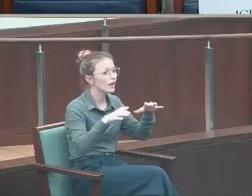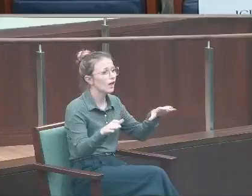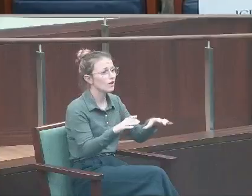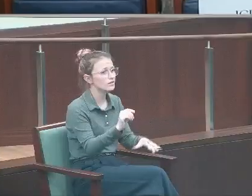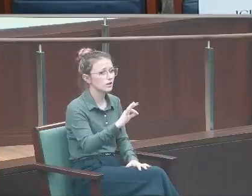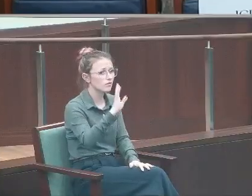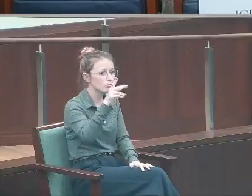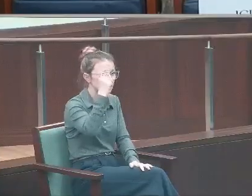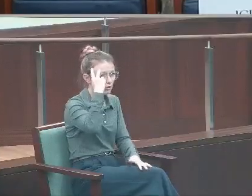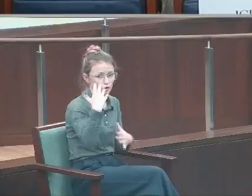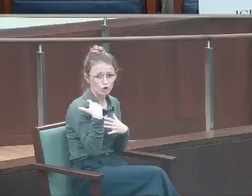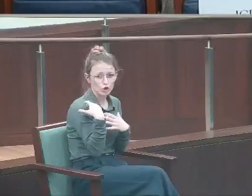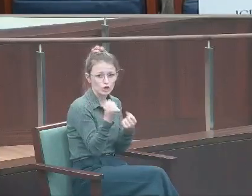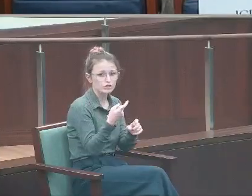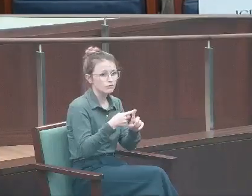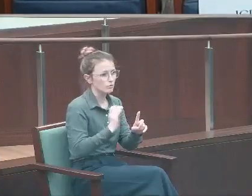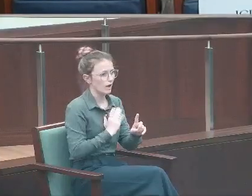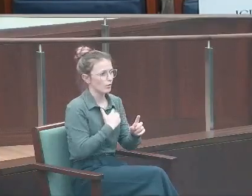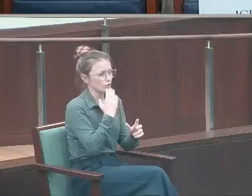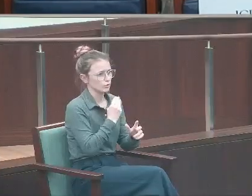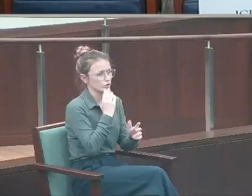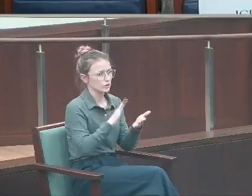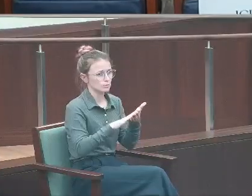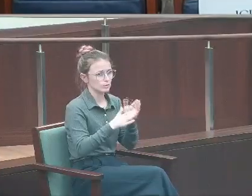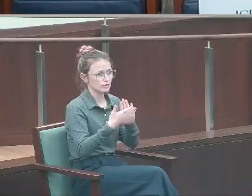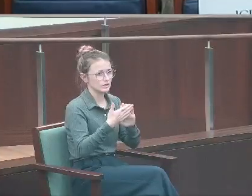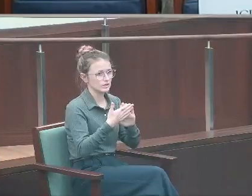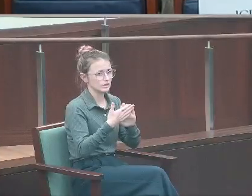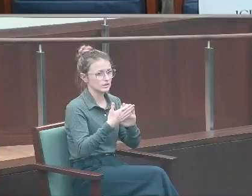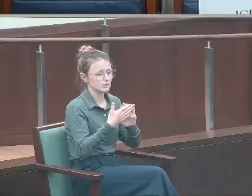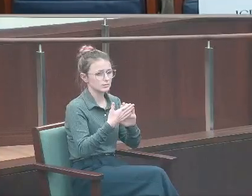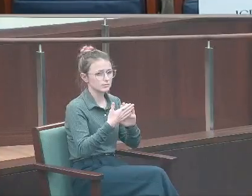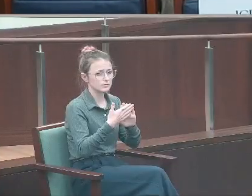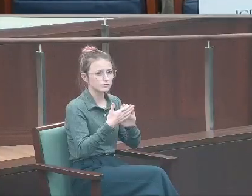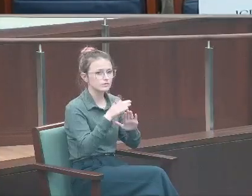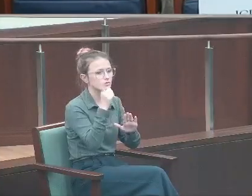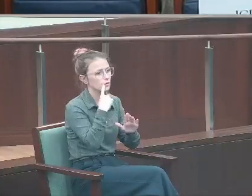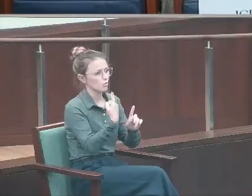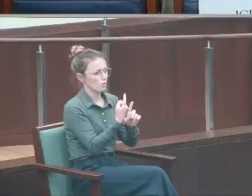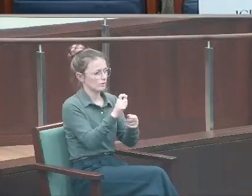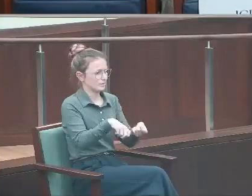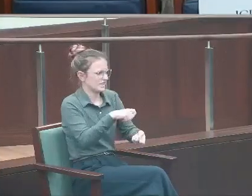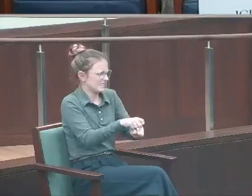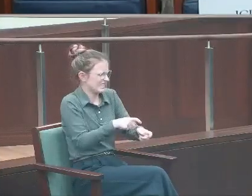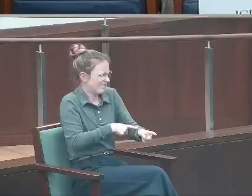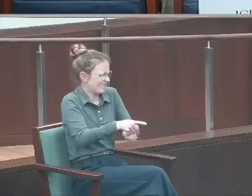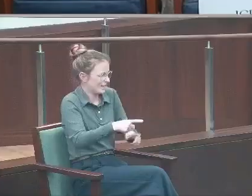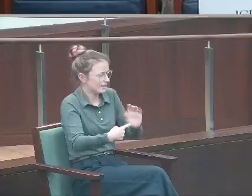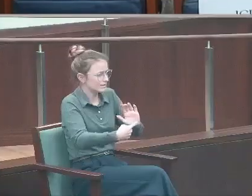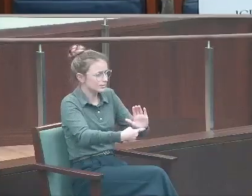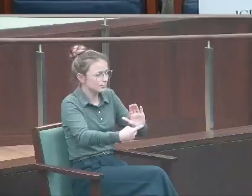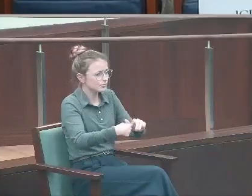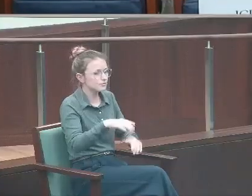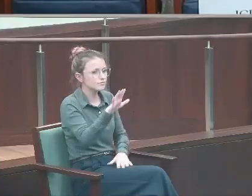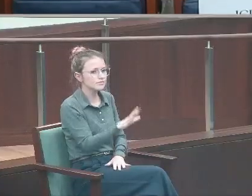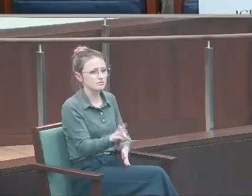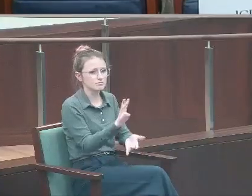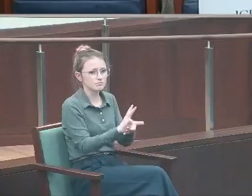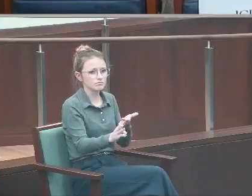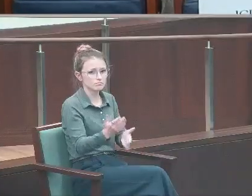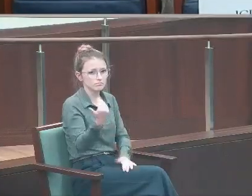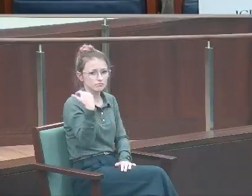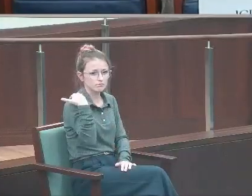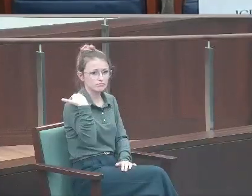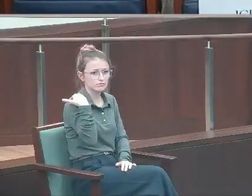political courage on the part of the Jewish community, and particularly Jewish leaders. I'll give you one very specific example. About 6 weeks ago,